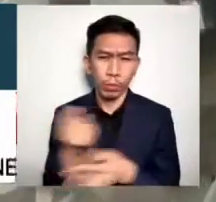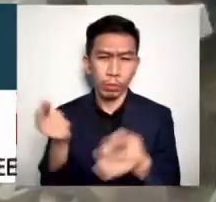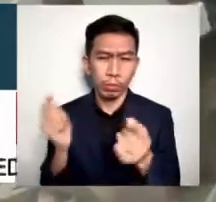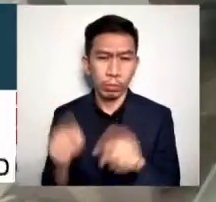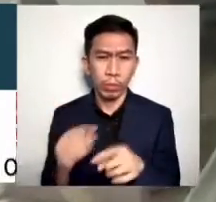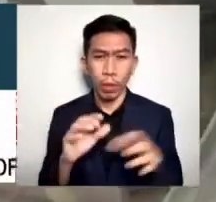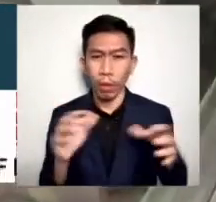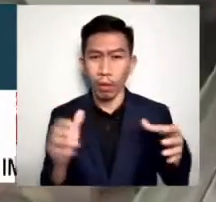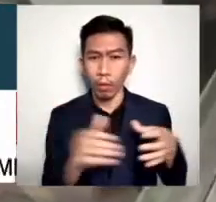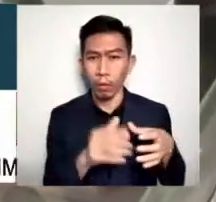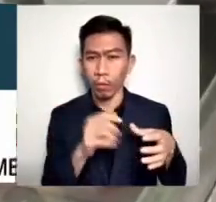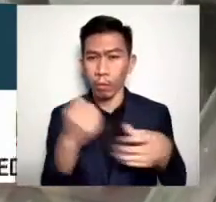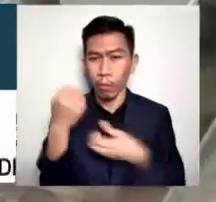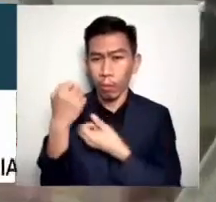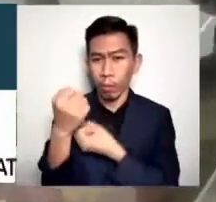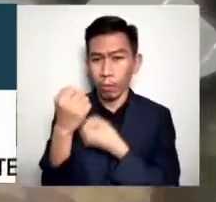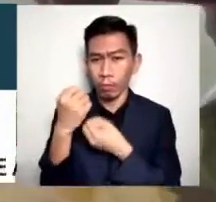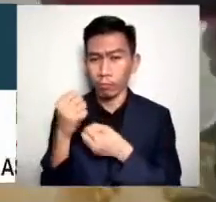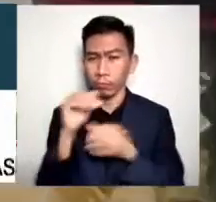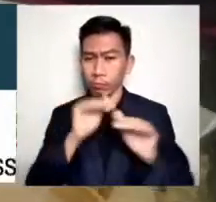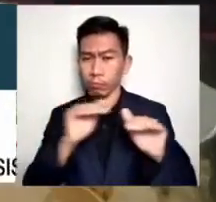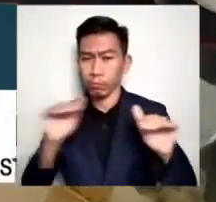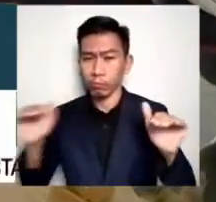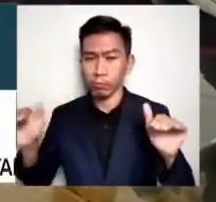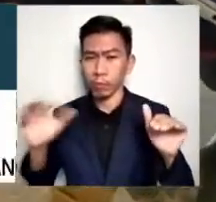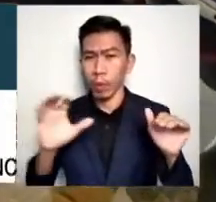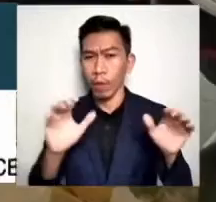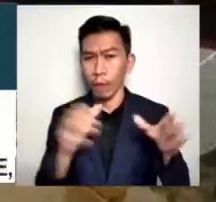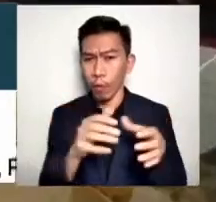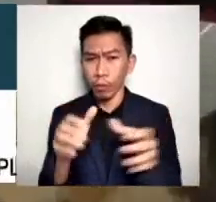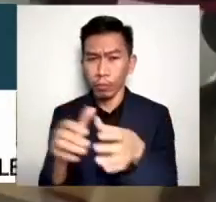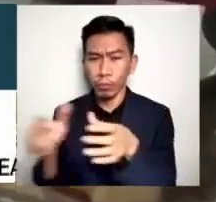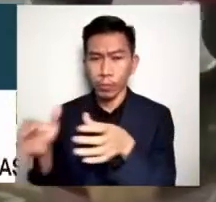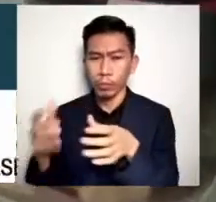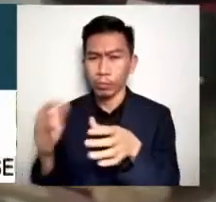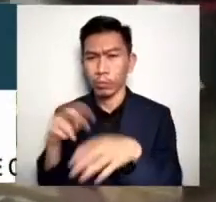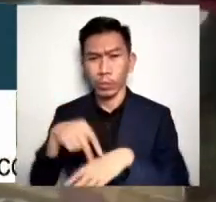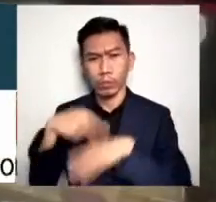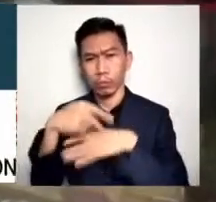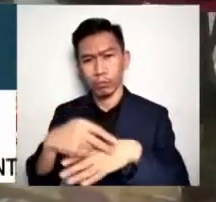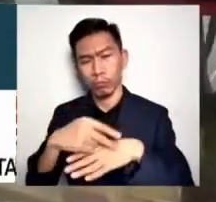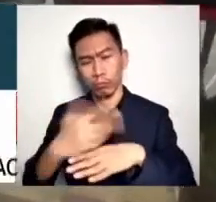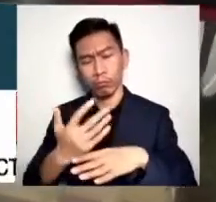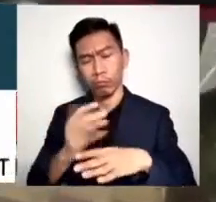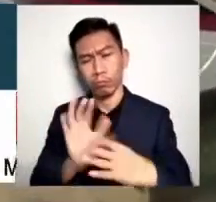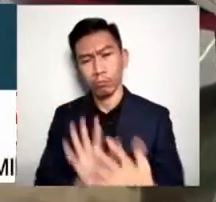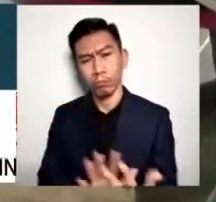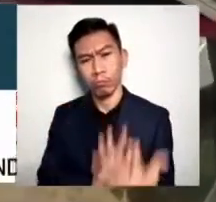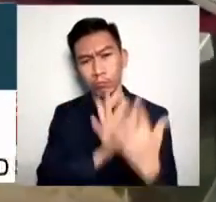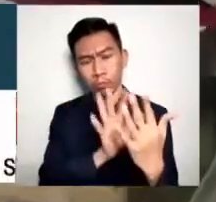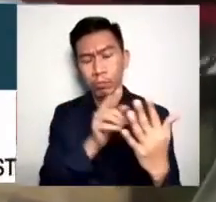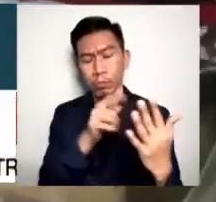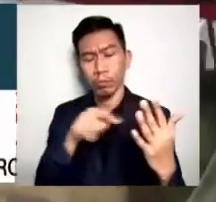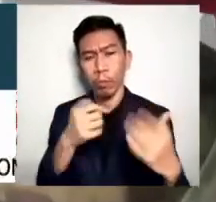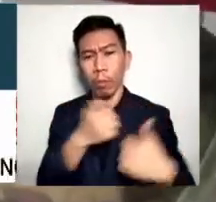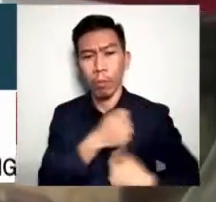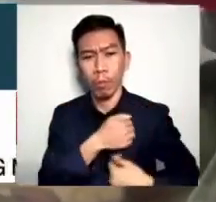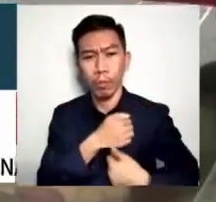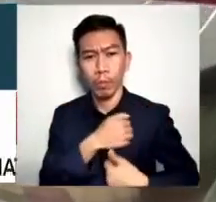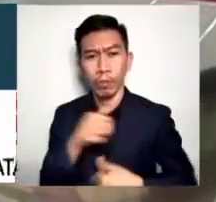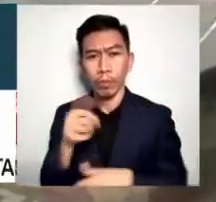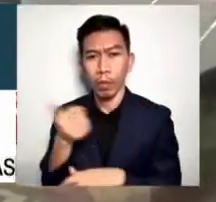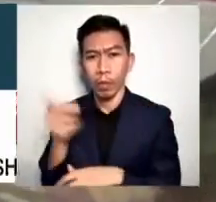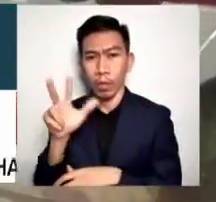the protests urged ethnic minority forces to help those standing up to the military's oppression. Three other groups call on state